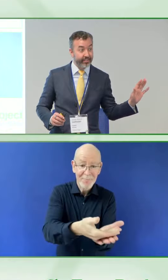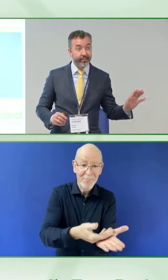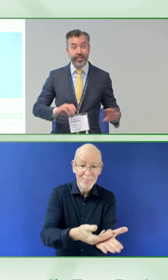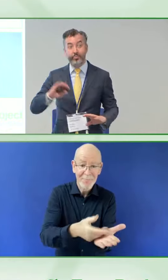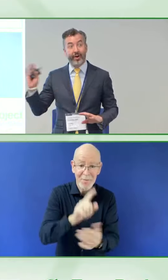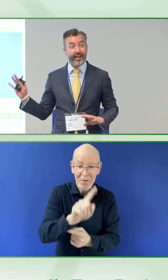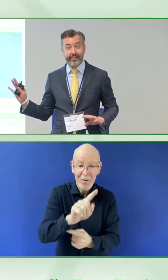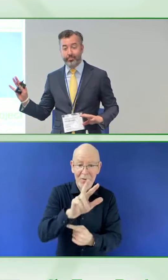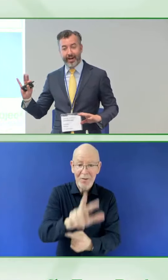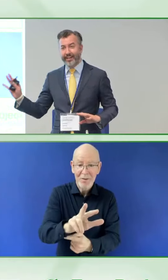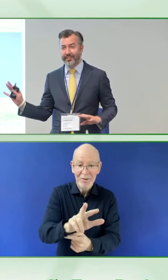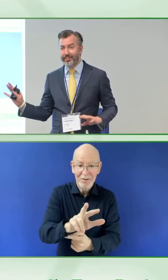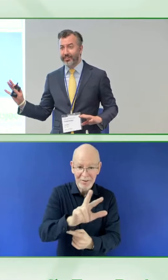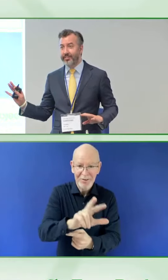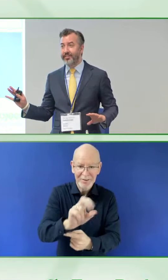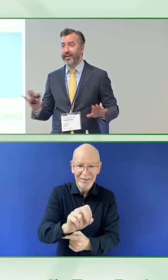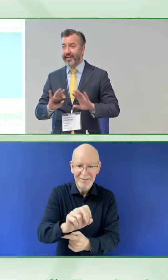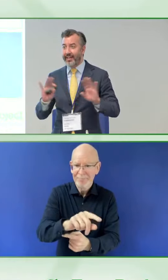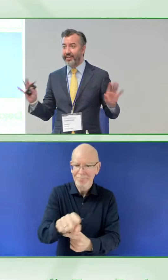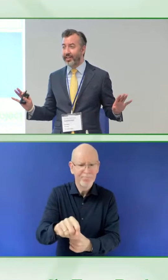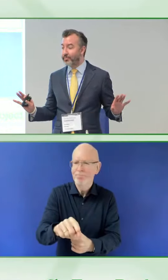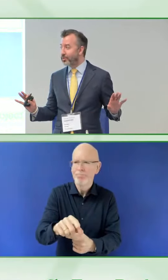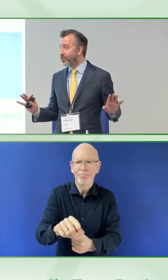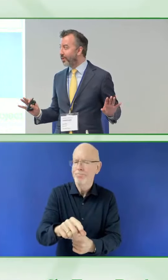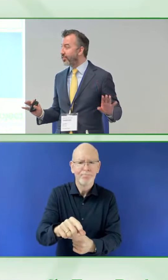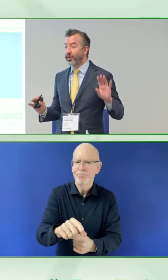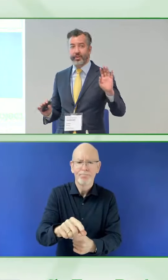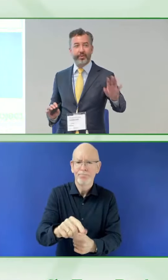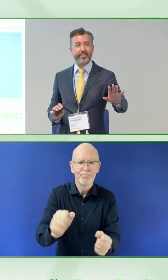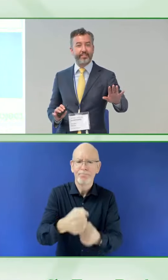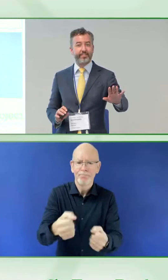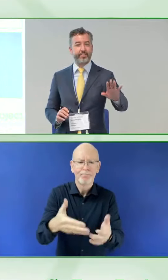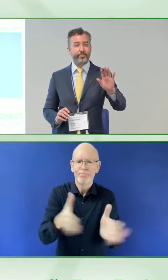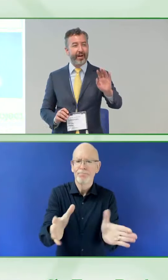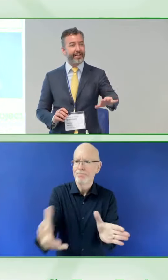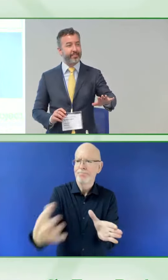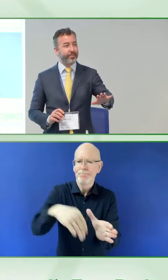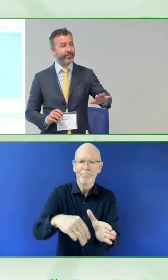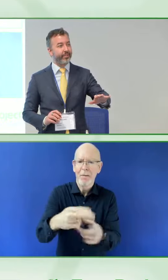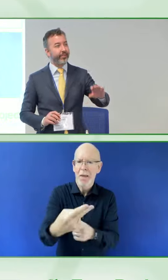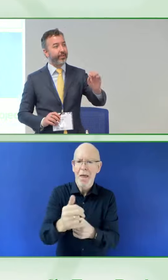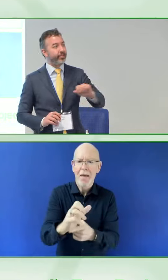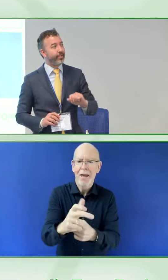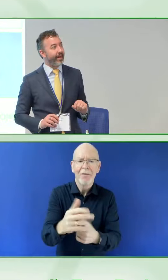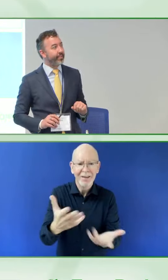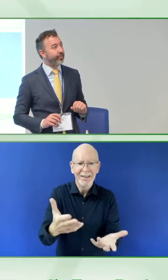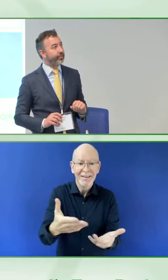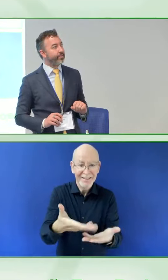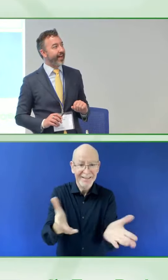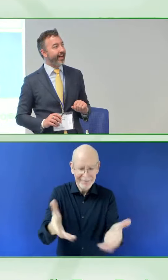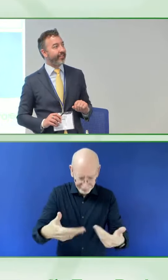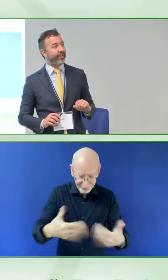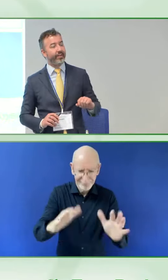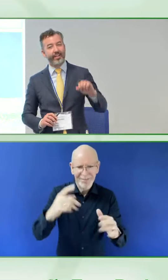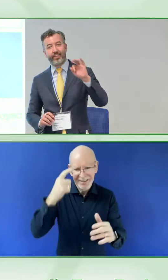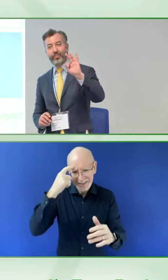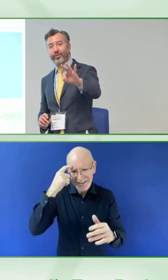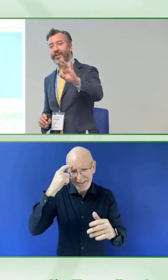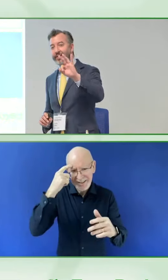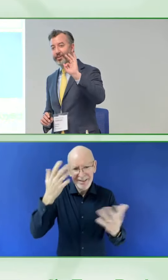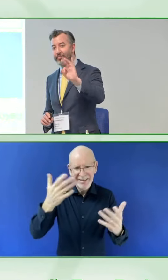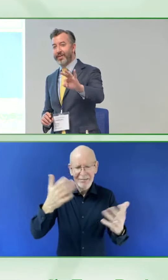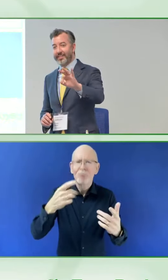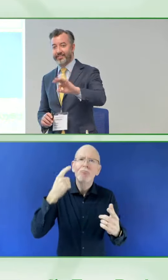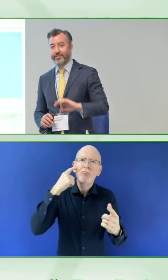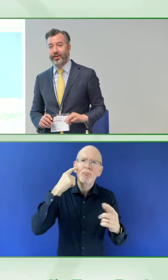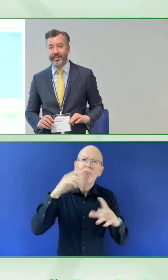radical, think practical, and anything in between. 30 reasons it's impossible to have an inclusive hackathon in